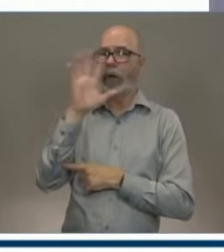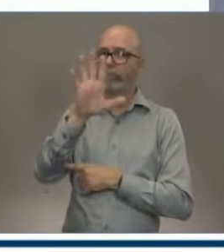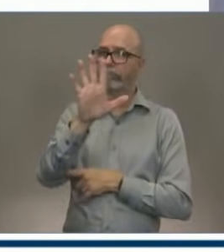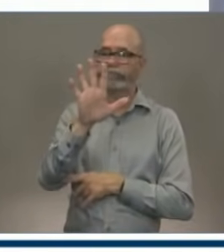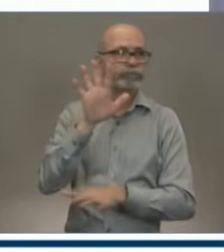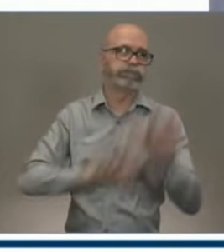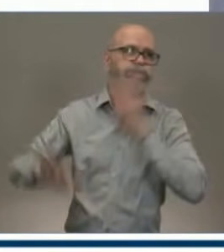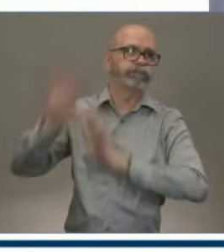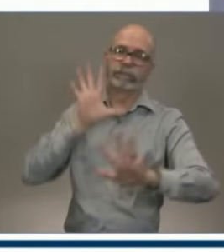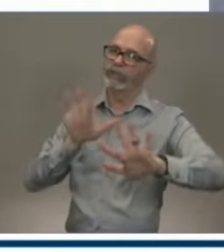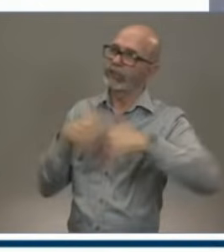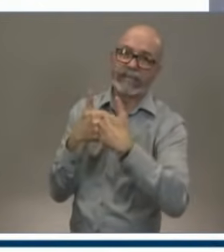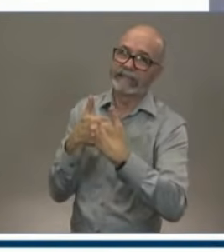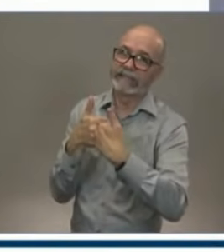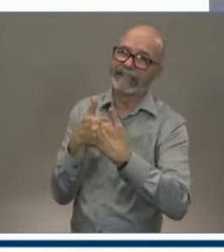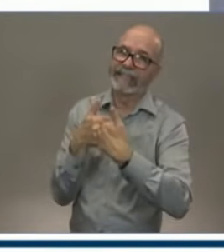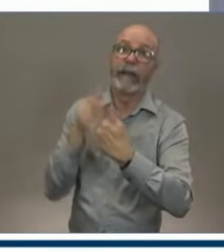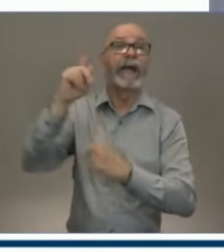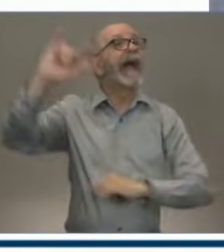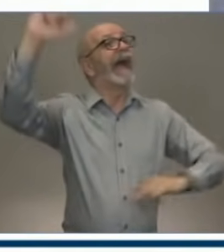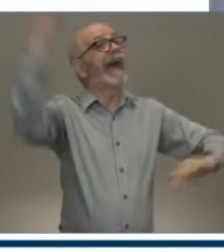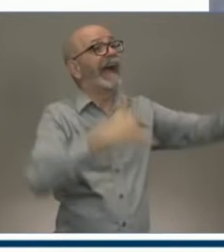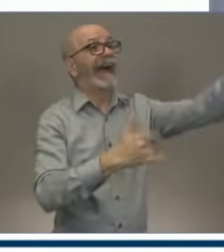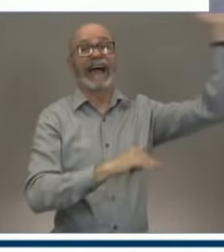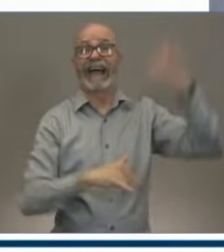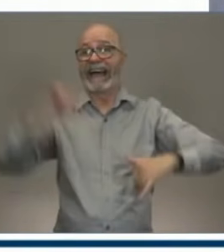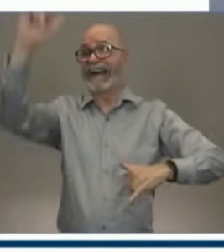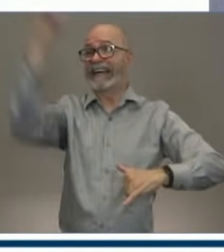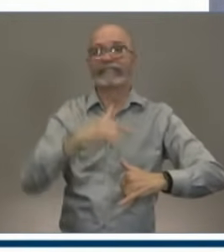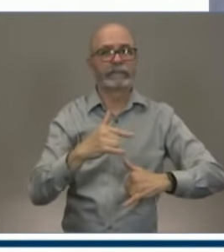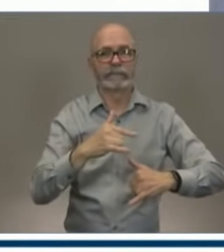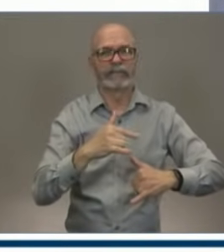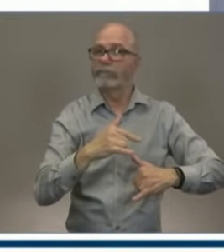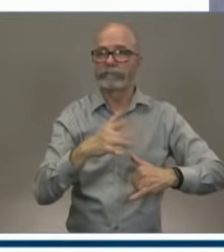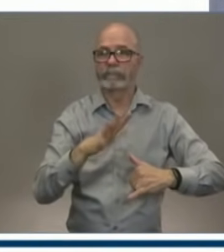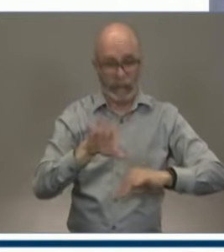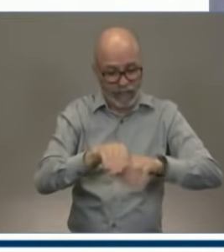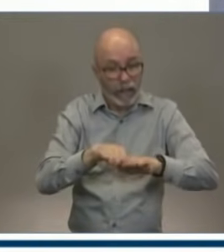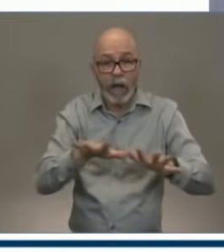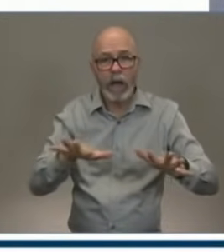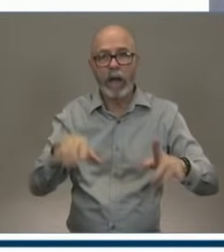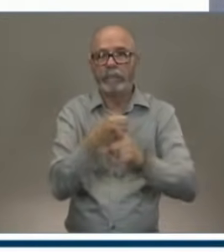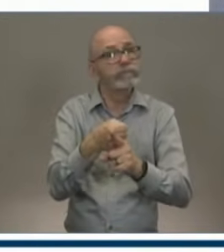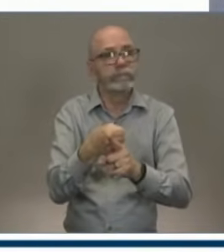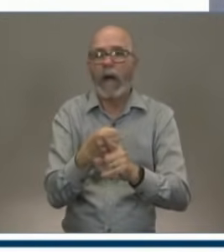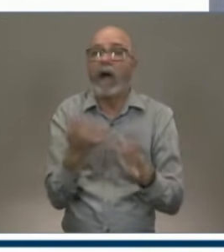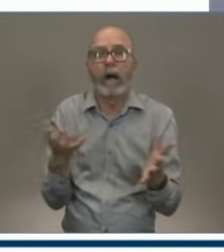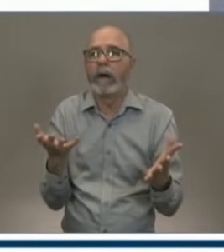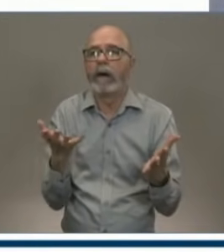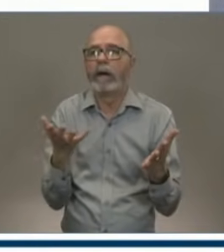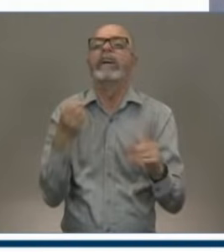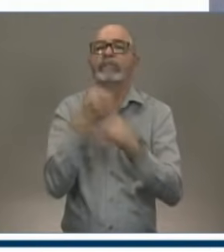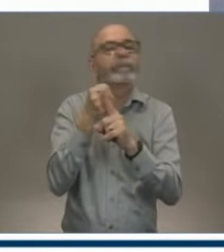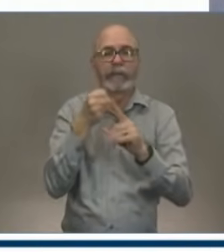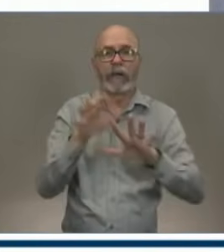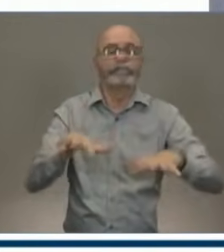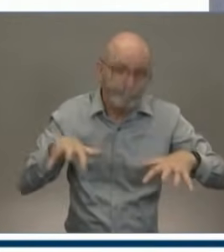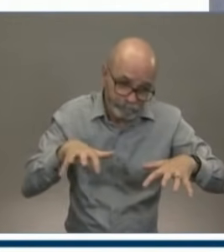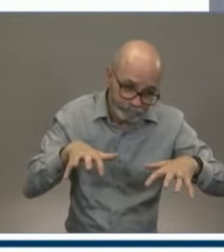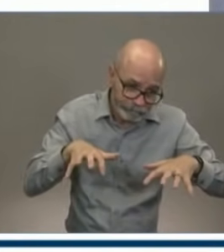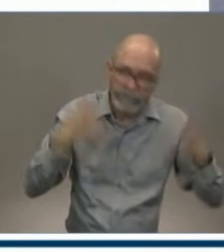been really probably had the biggest hit of anybody in the last 10 months in terms of their overall